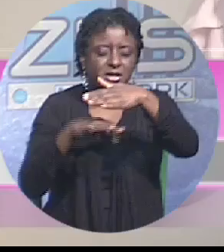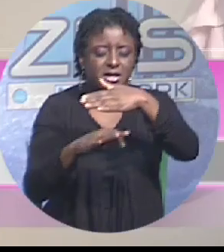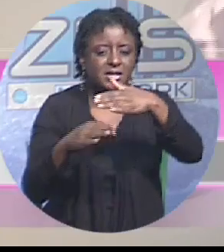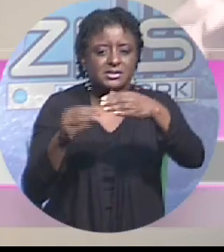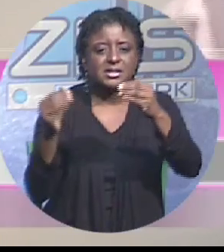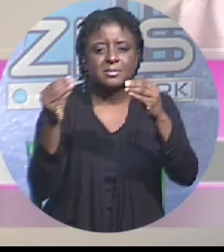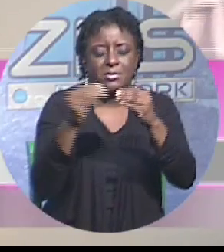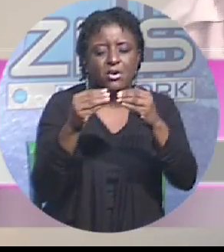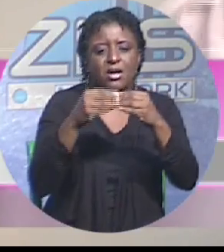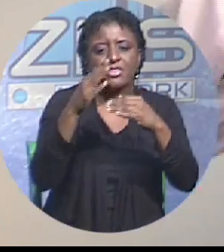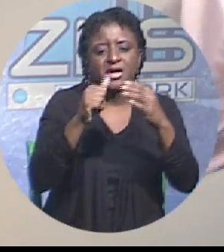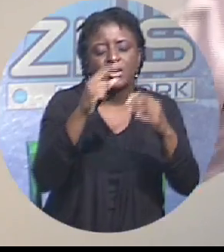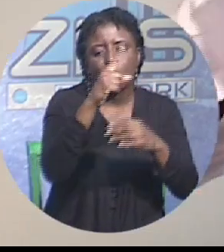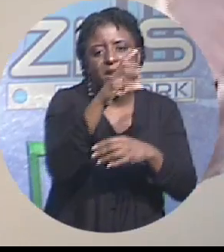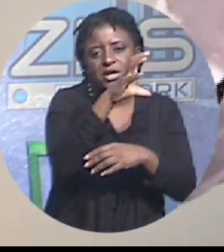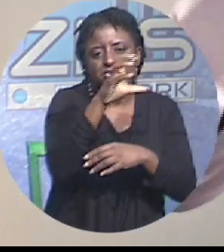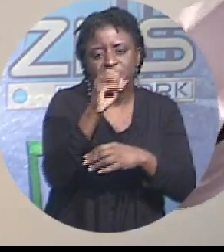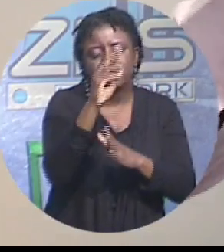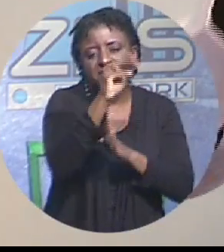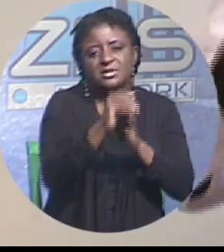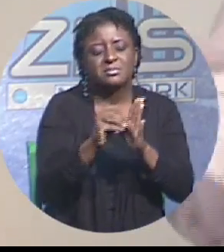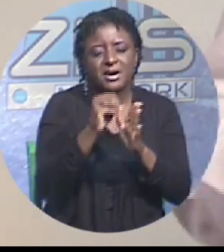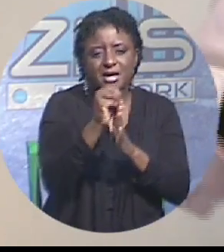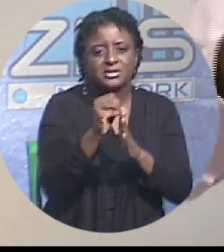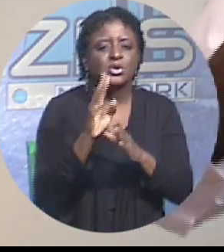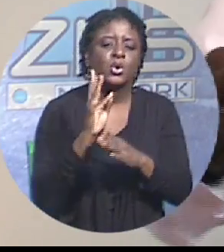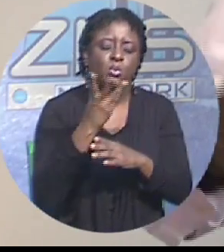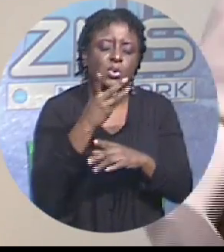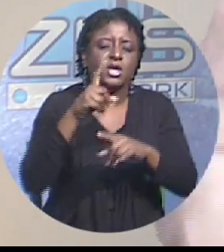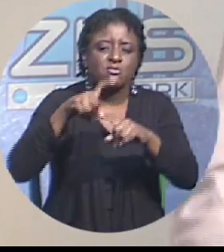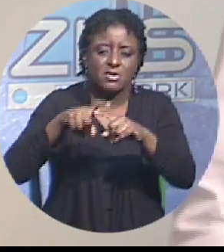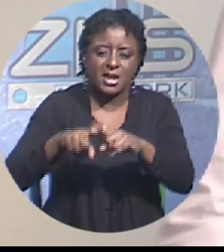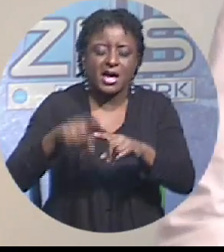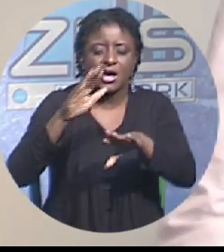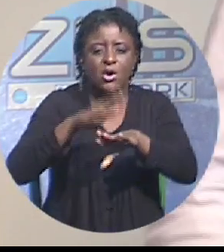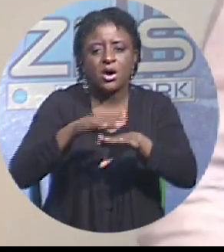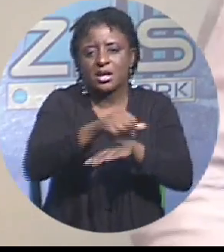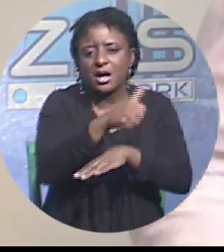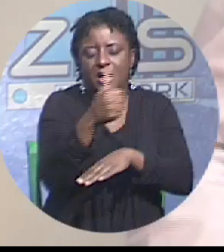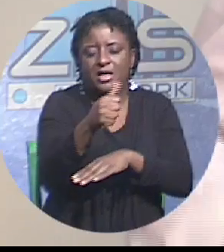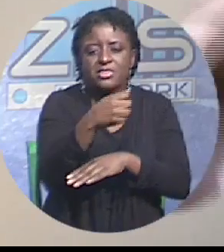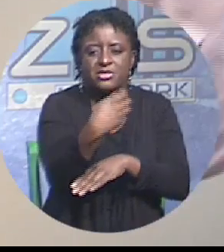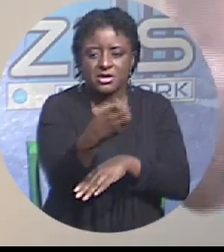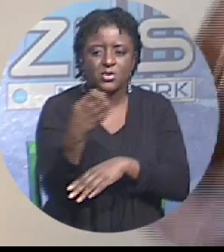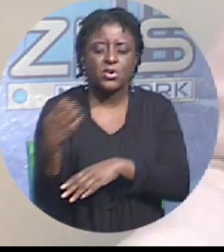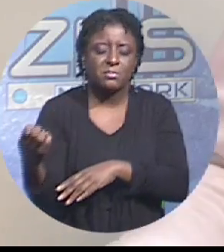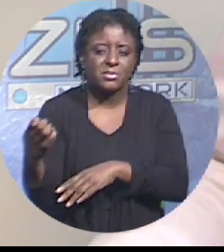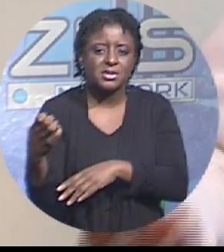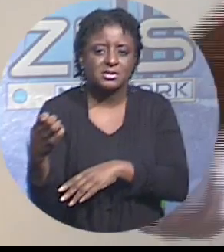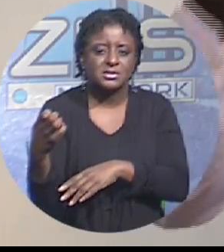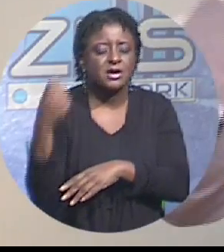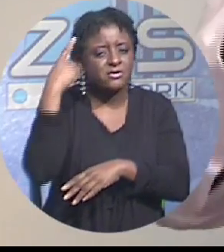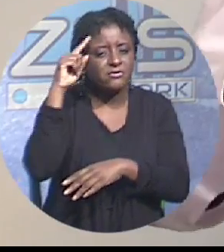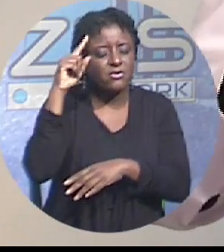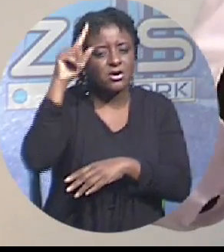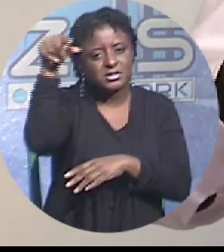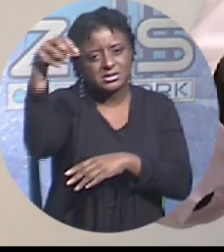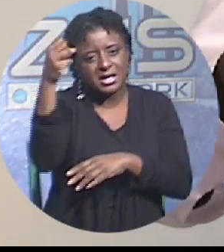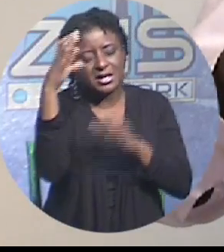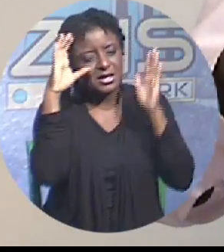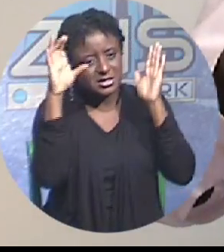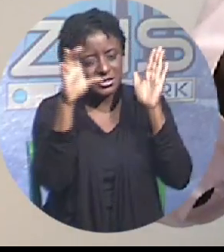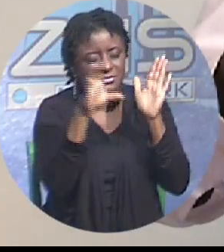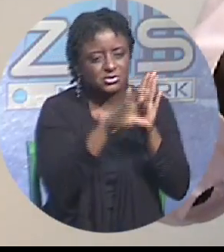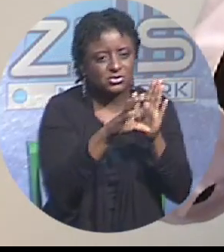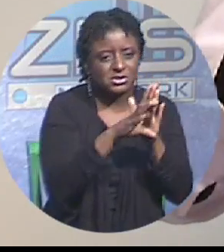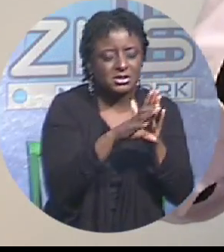radius. We depend on quite a number of tools, which Minister already went through them all, satellite imagery, DVAR techniques, all of these things